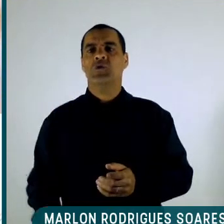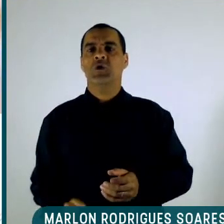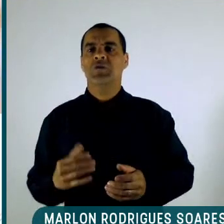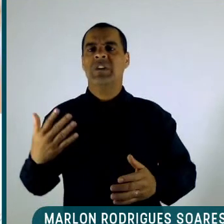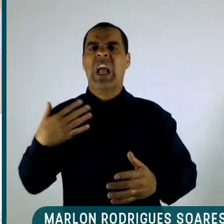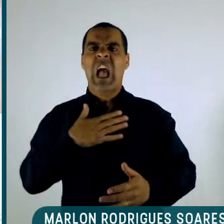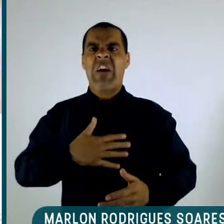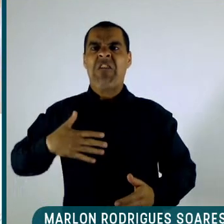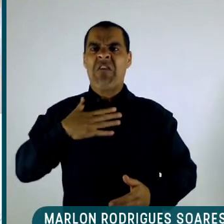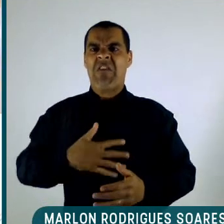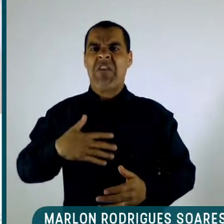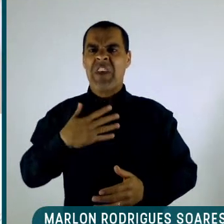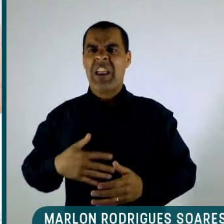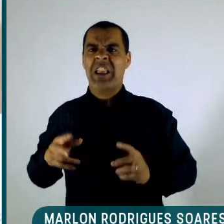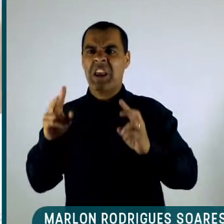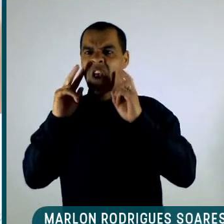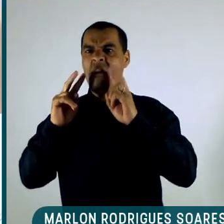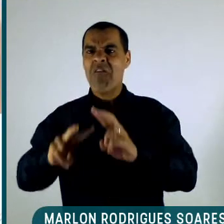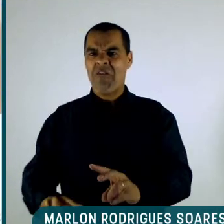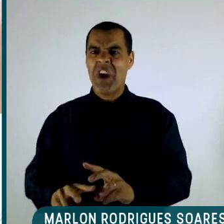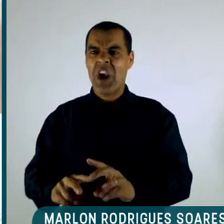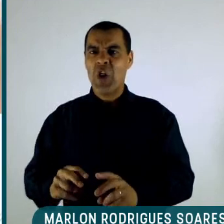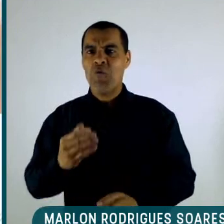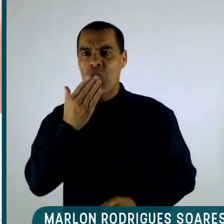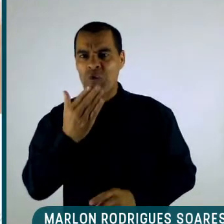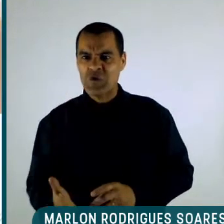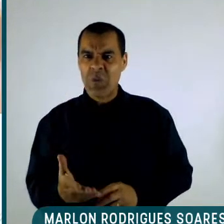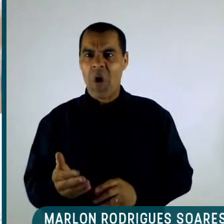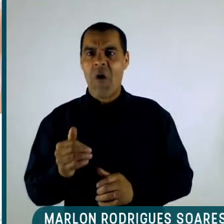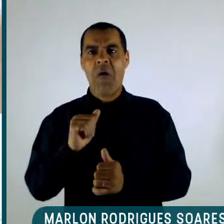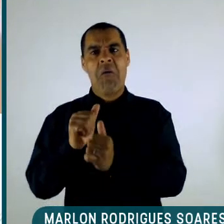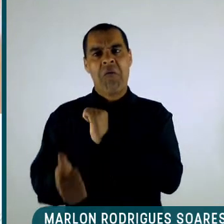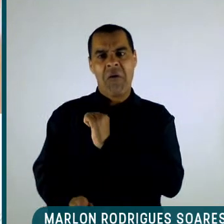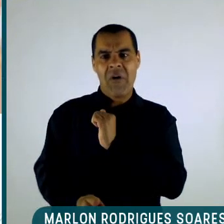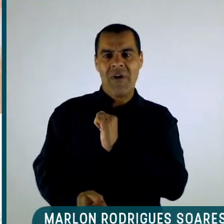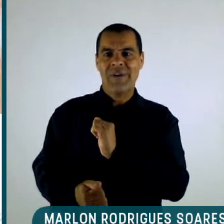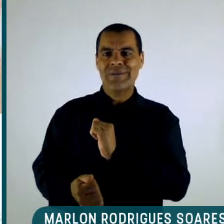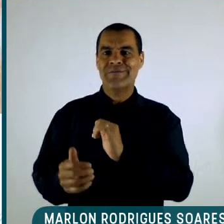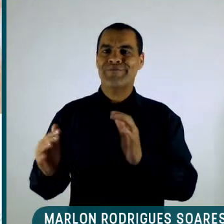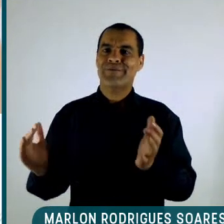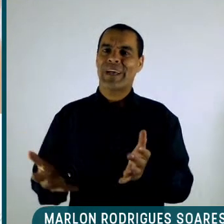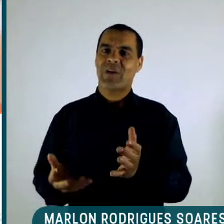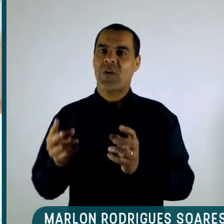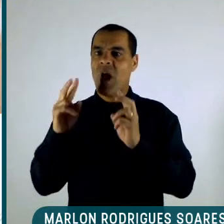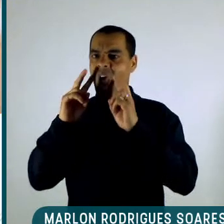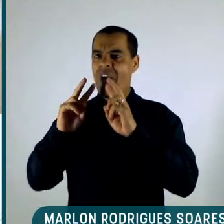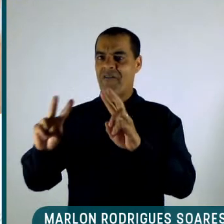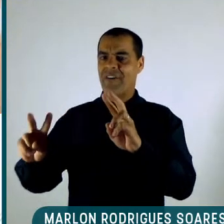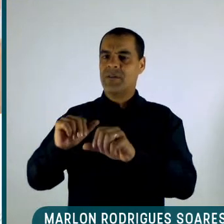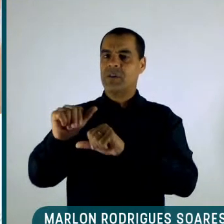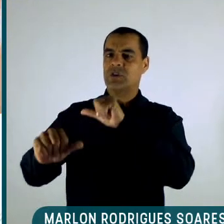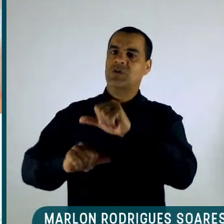we criticized it because we said that the money could be invested in the national health